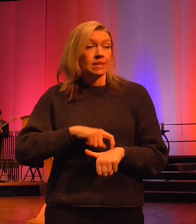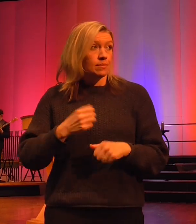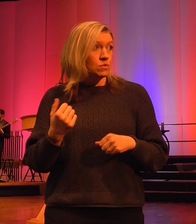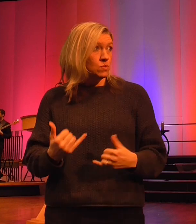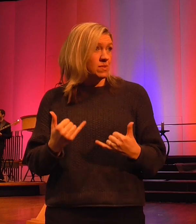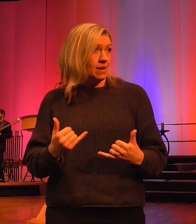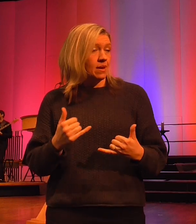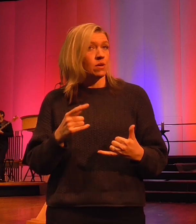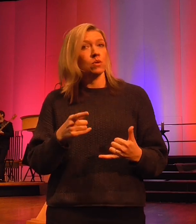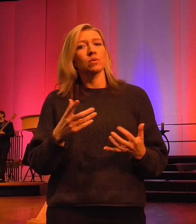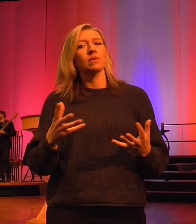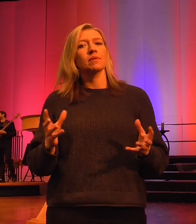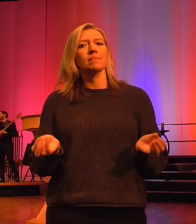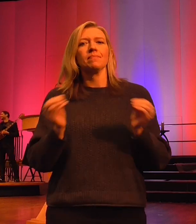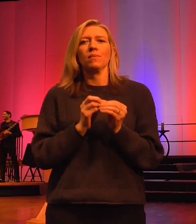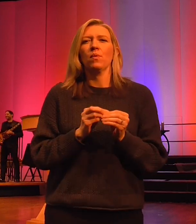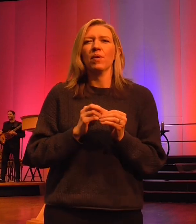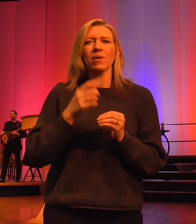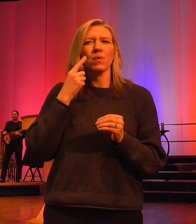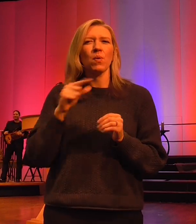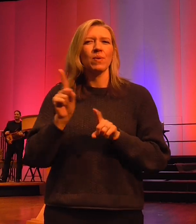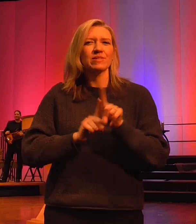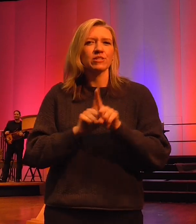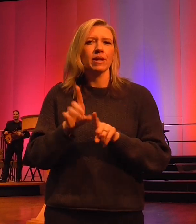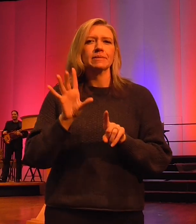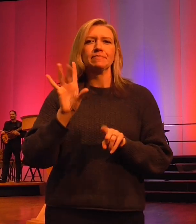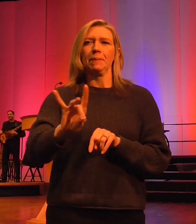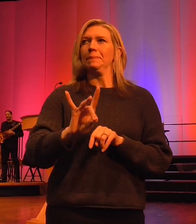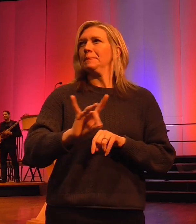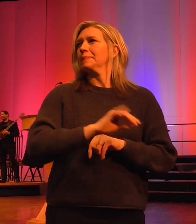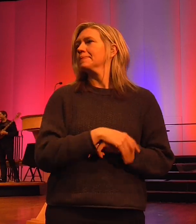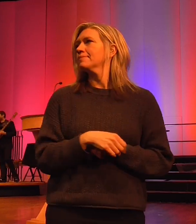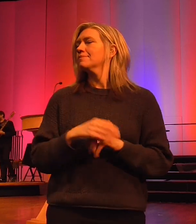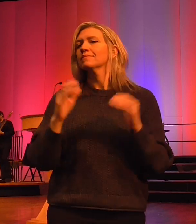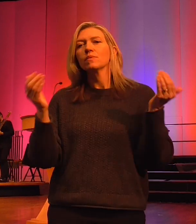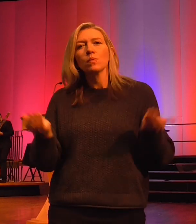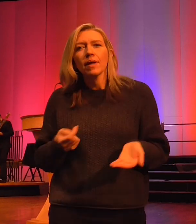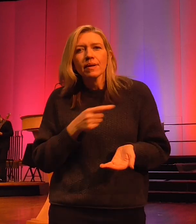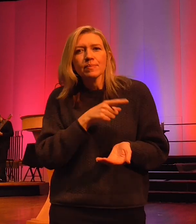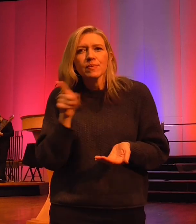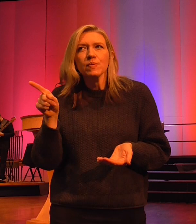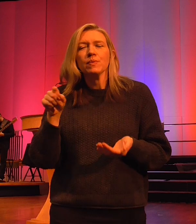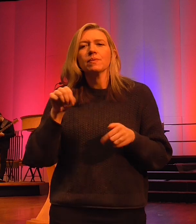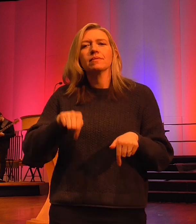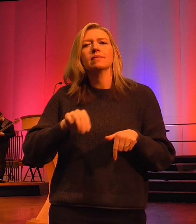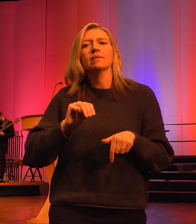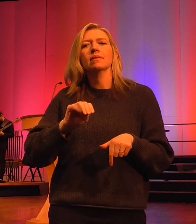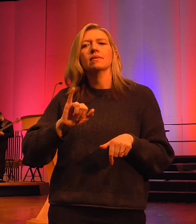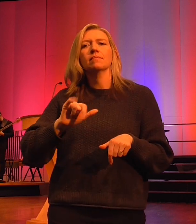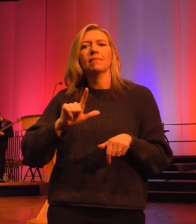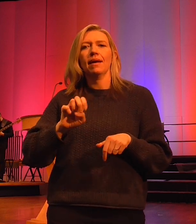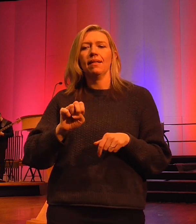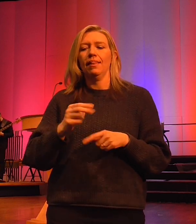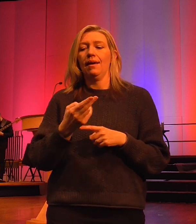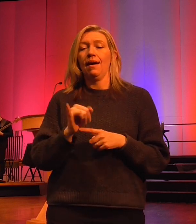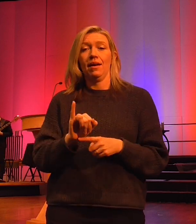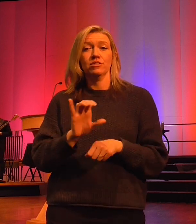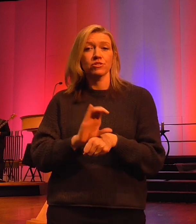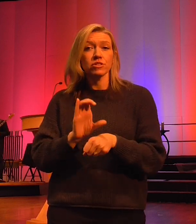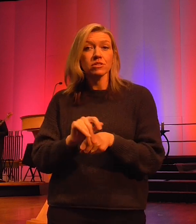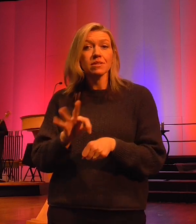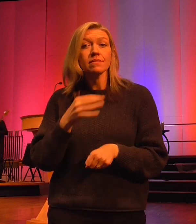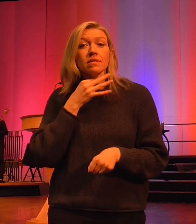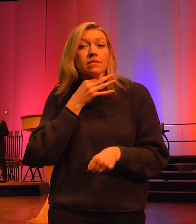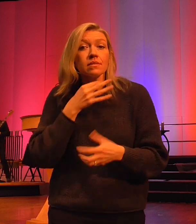you get extra gold stars. Extra gold stars. We want to welcome you to Mile High Church. And if you want to learn more about Mile